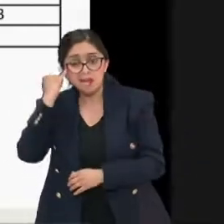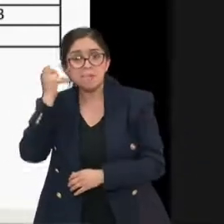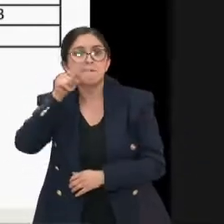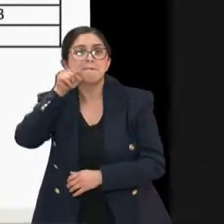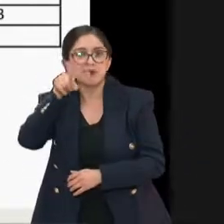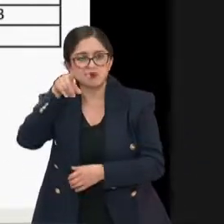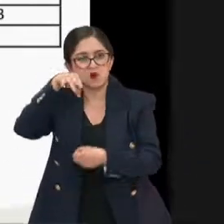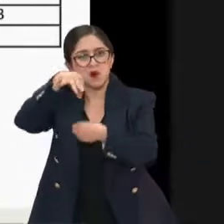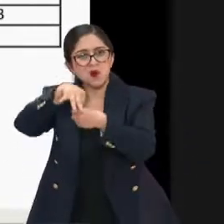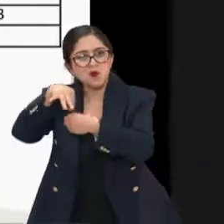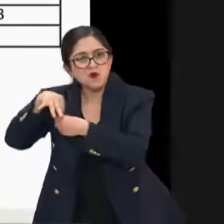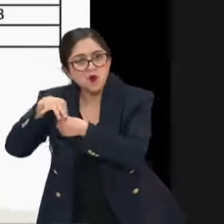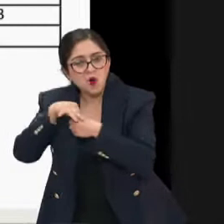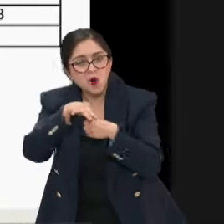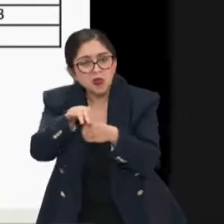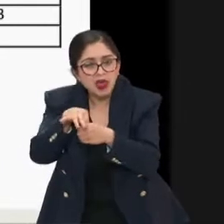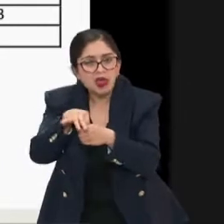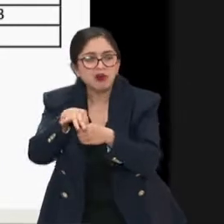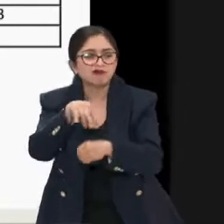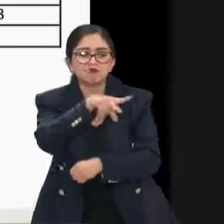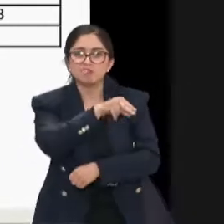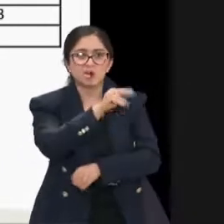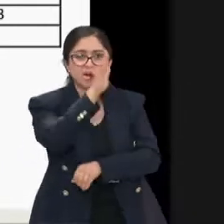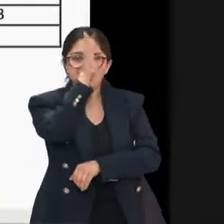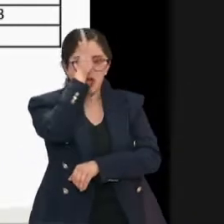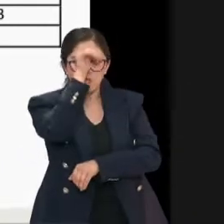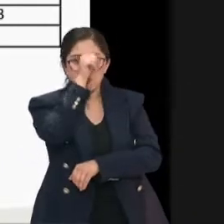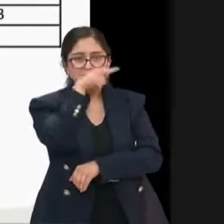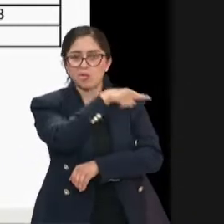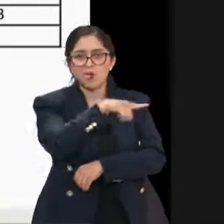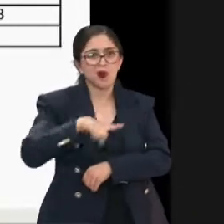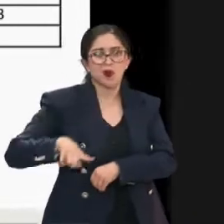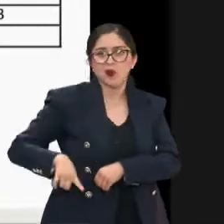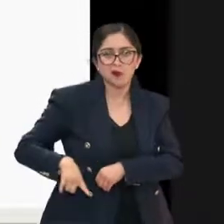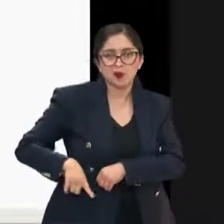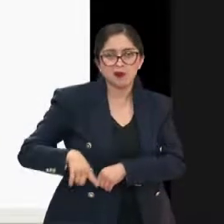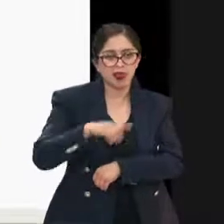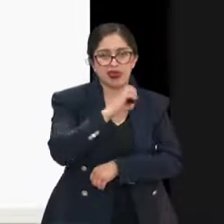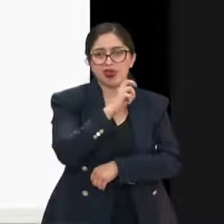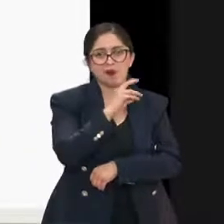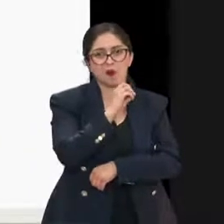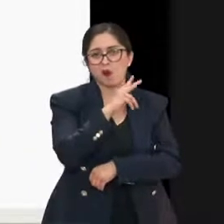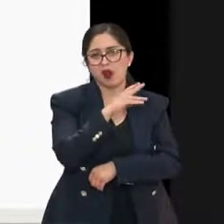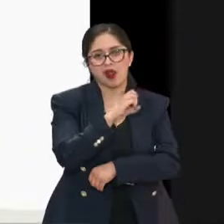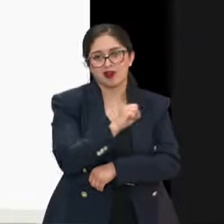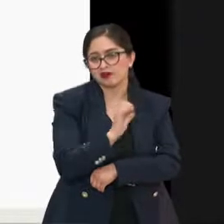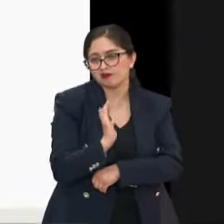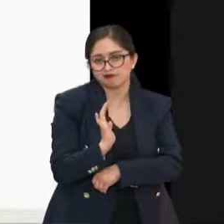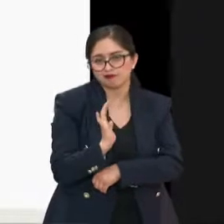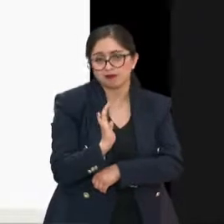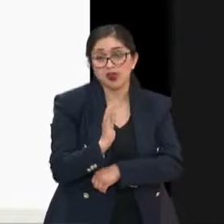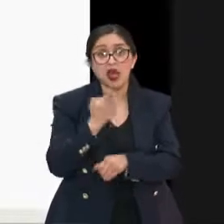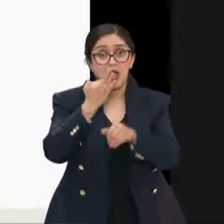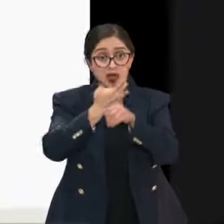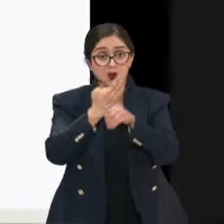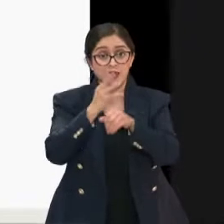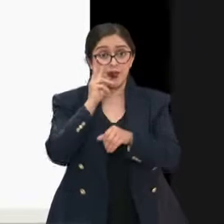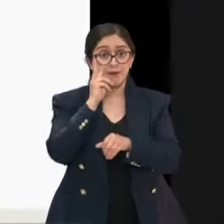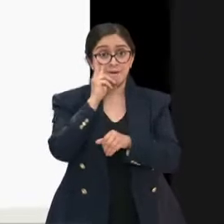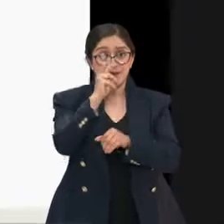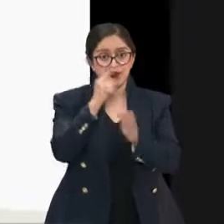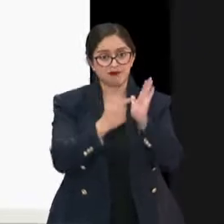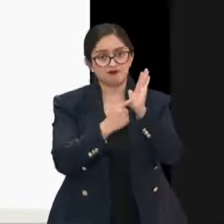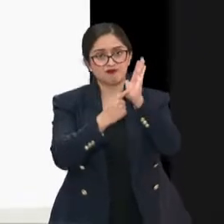are voting in same proportion and with the same correlation against Evo Morales' party.